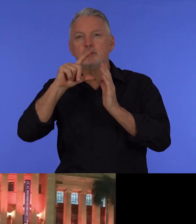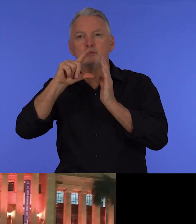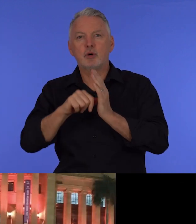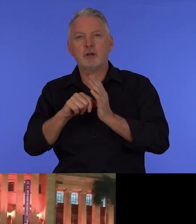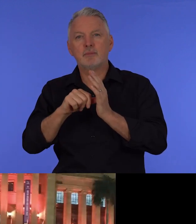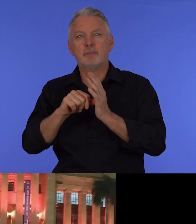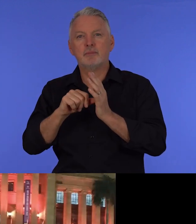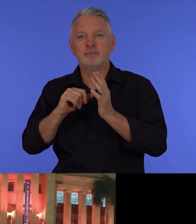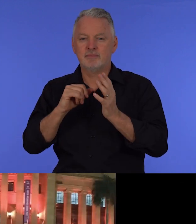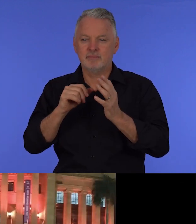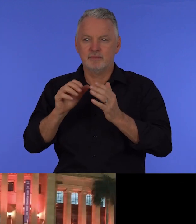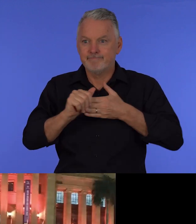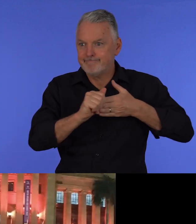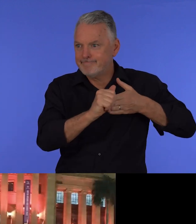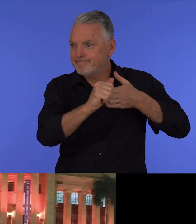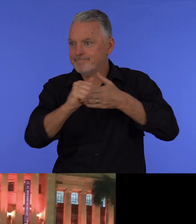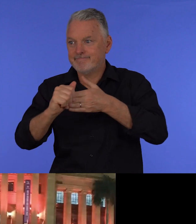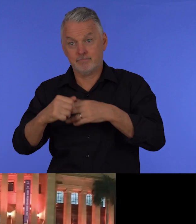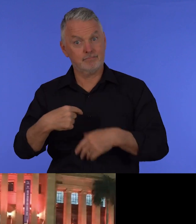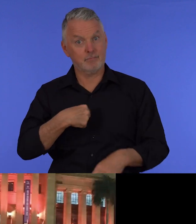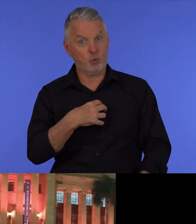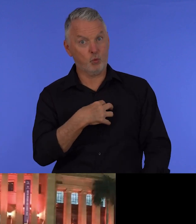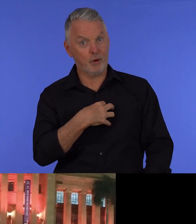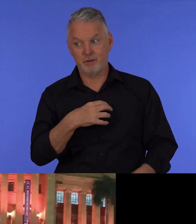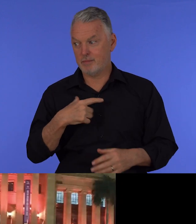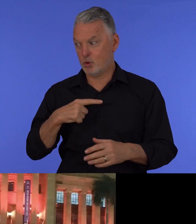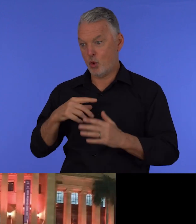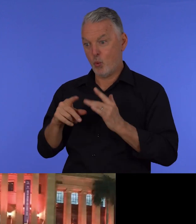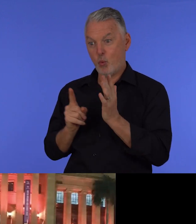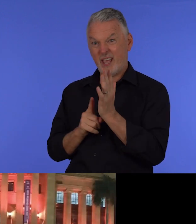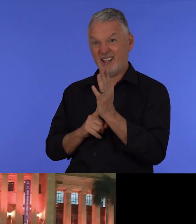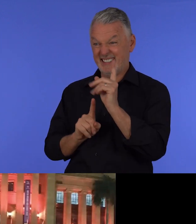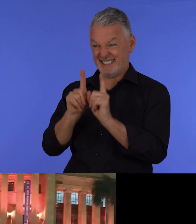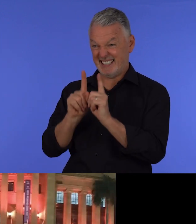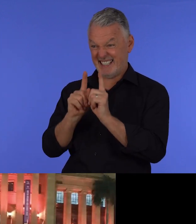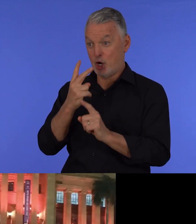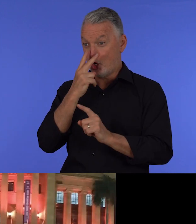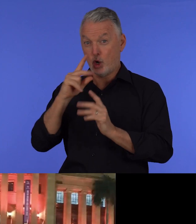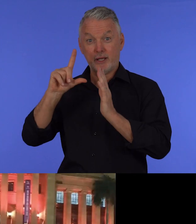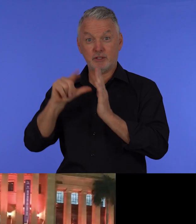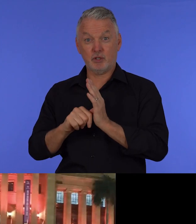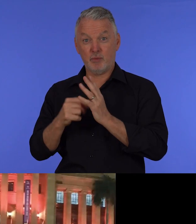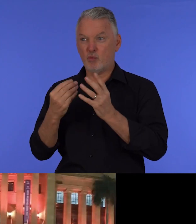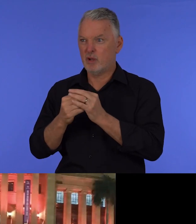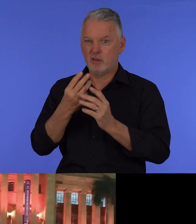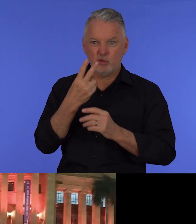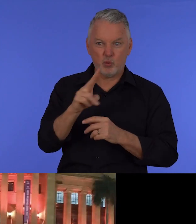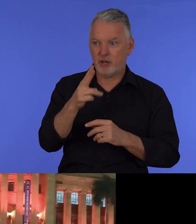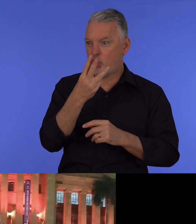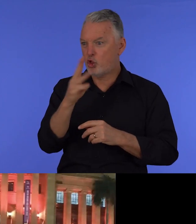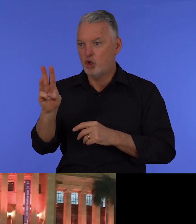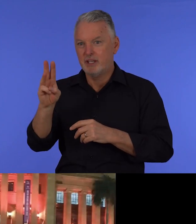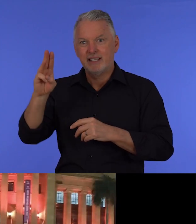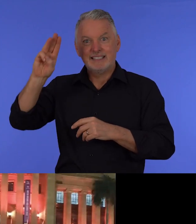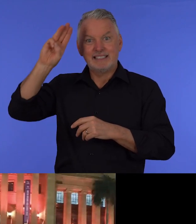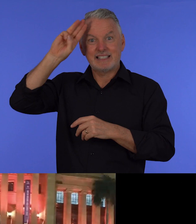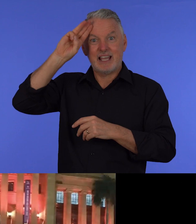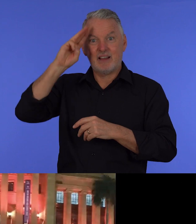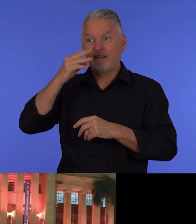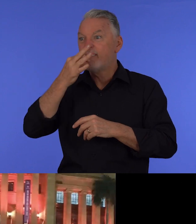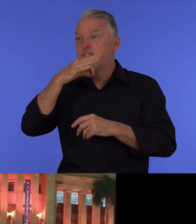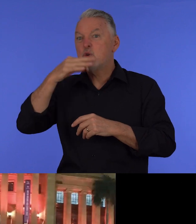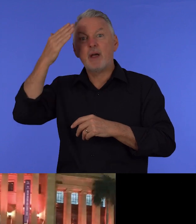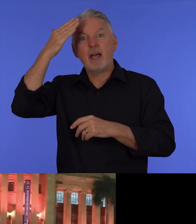one where they went through a nighttime session, which again worried me. Will in the city at nighttime with a group